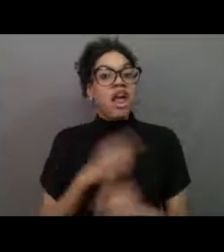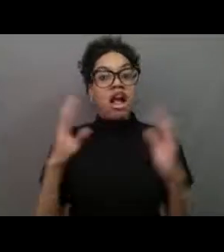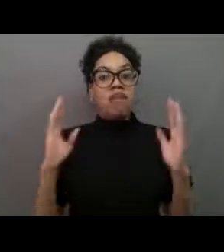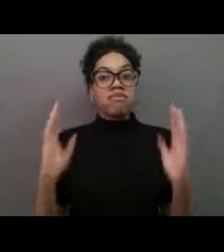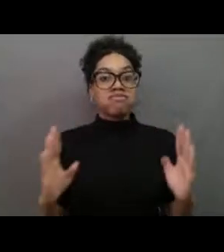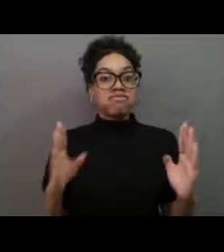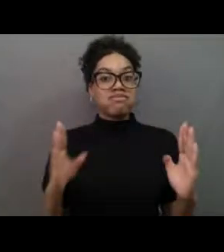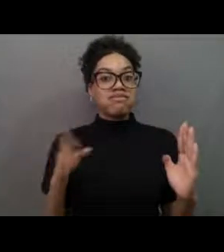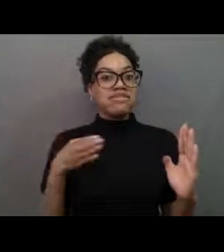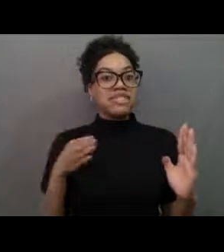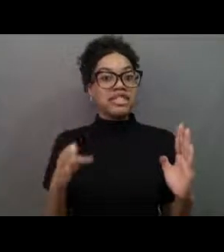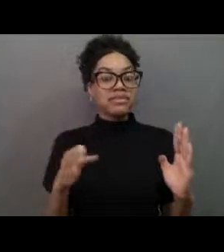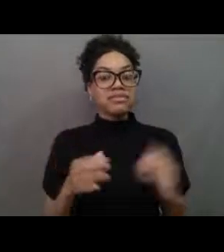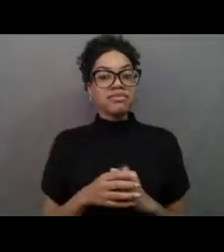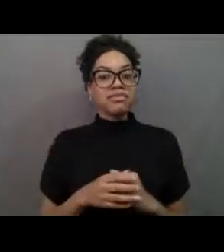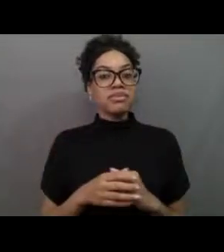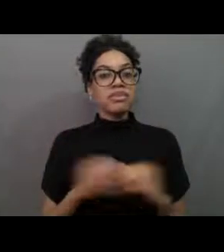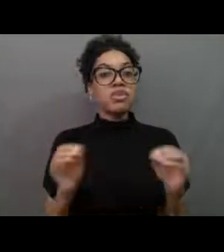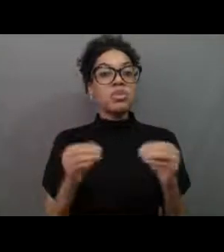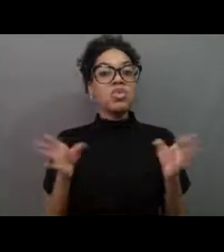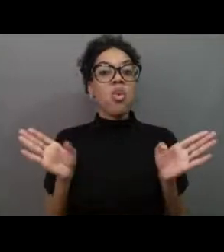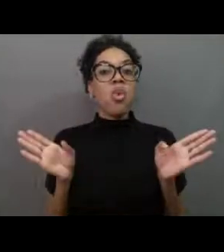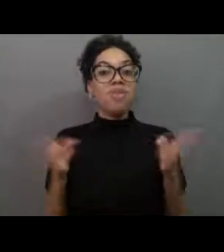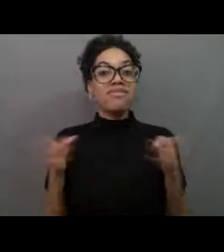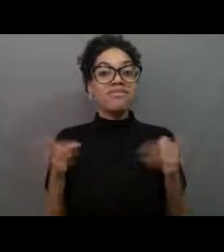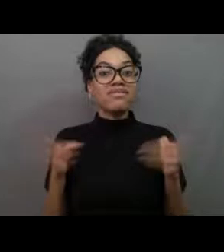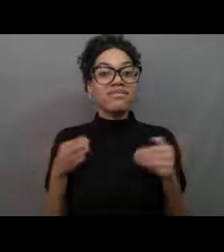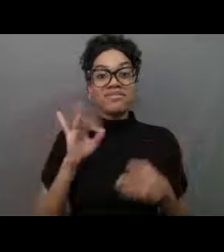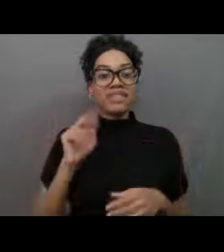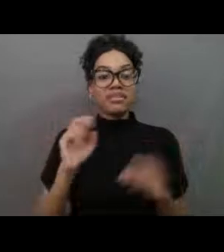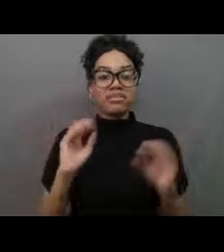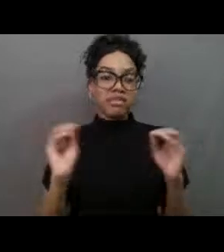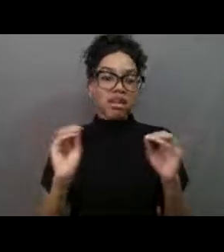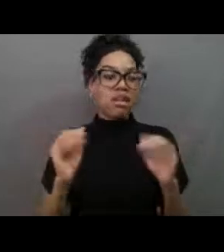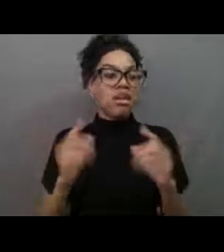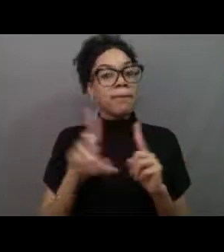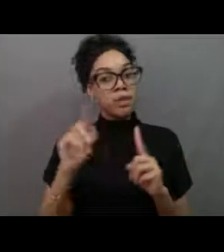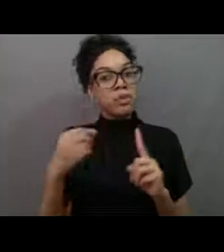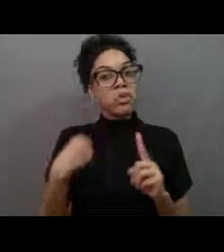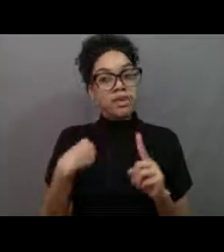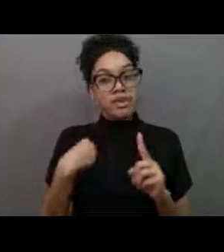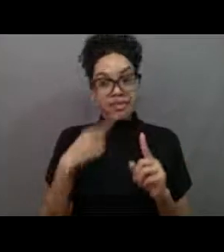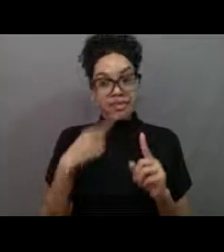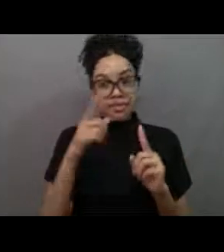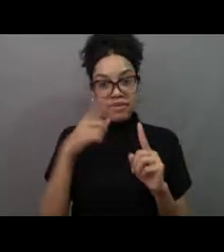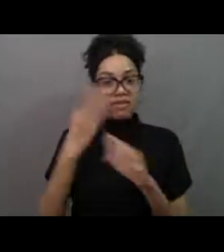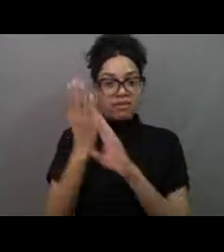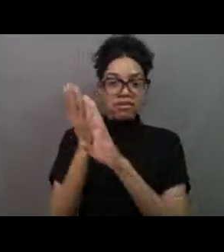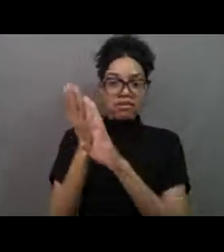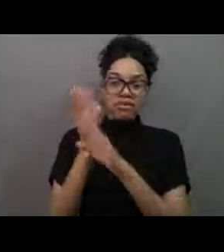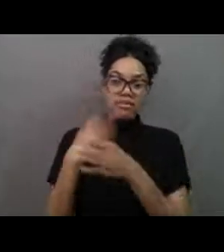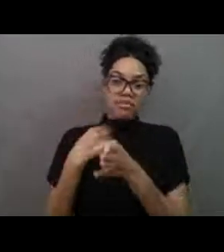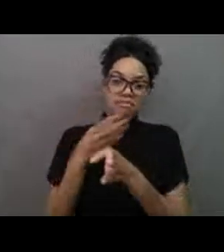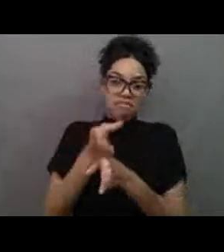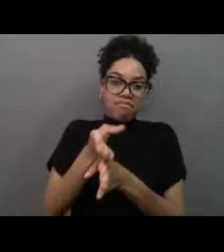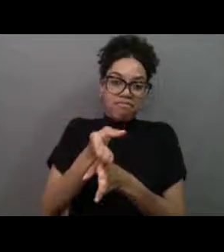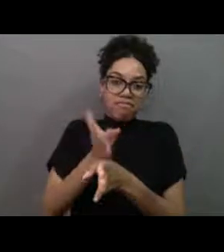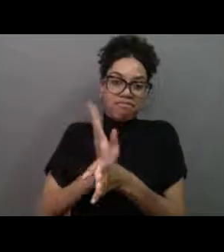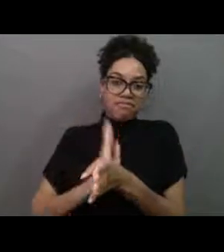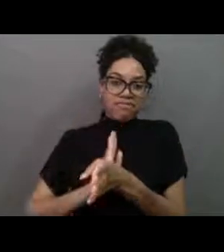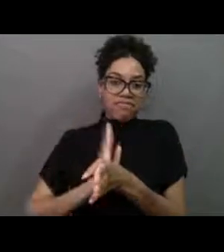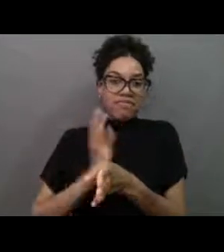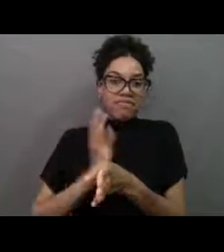this, which are the side fins that you're used to seeing on fish, but it does have the really long dorsal fin, the one across the top. This is a type of eel